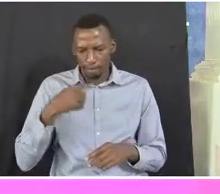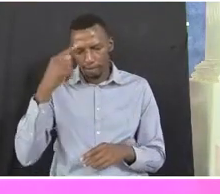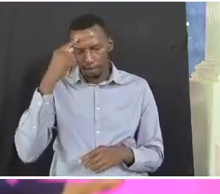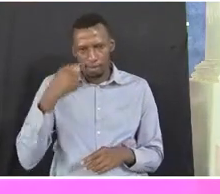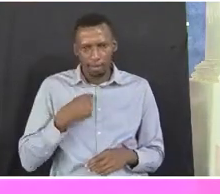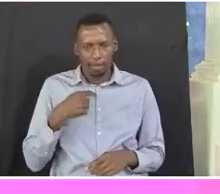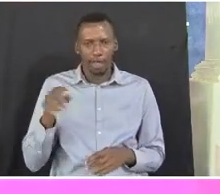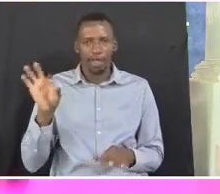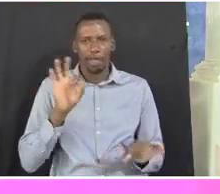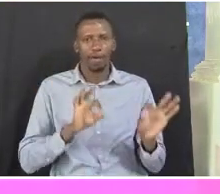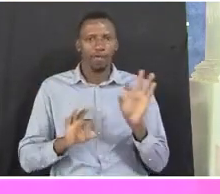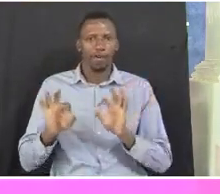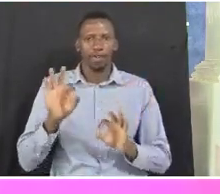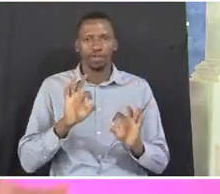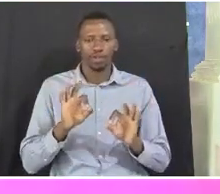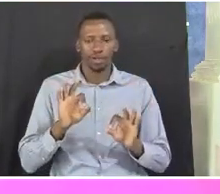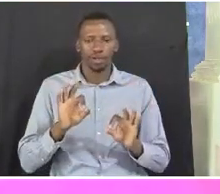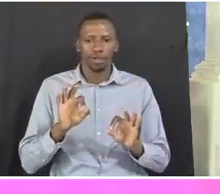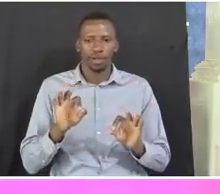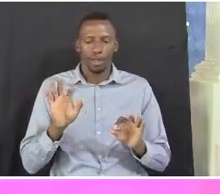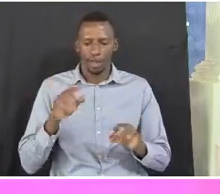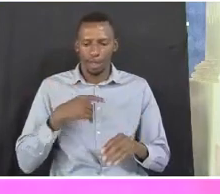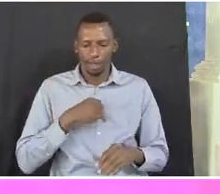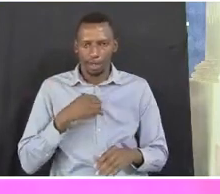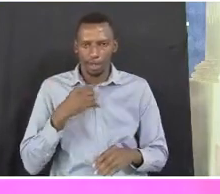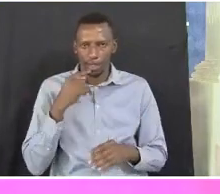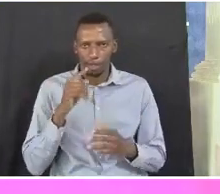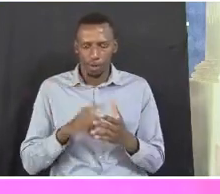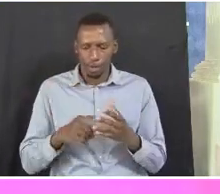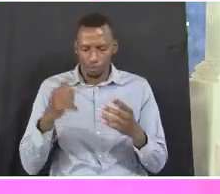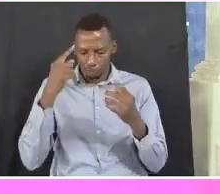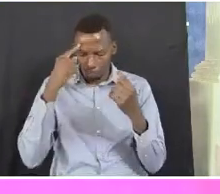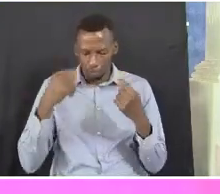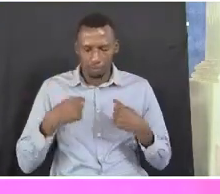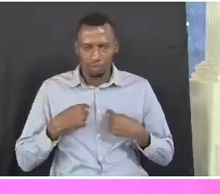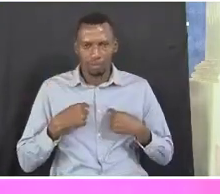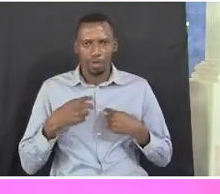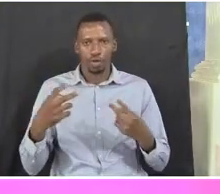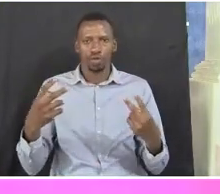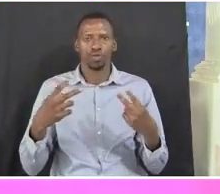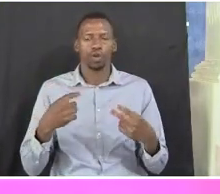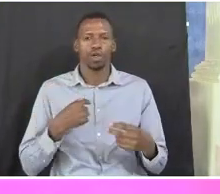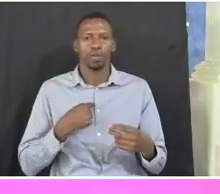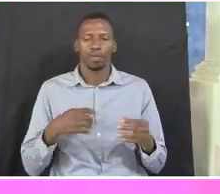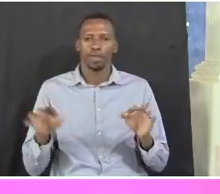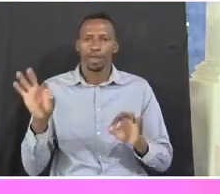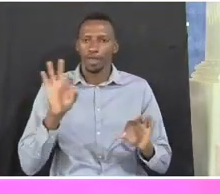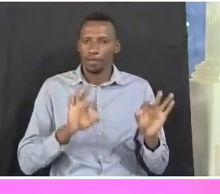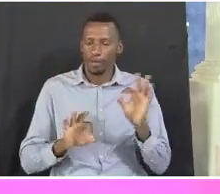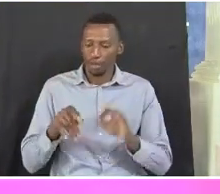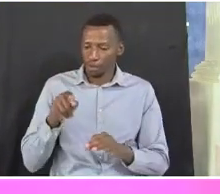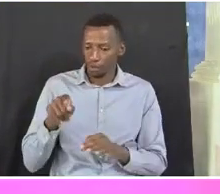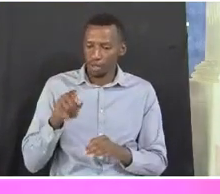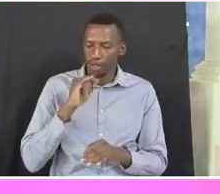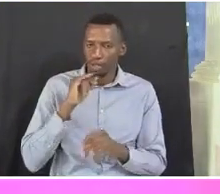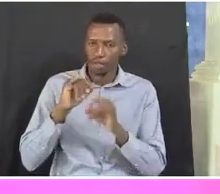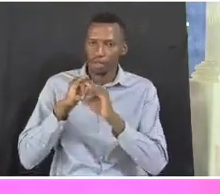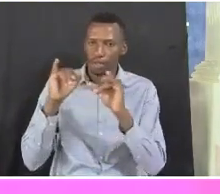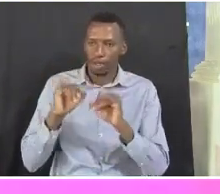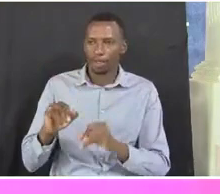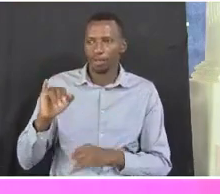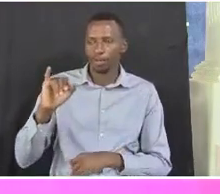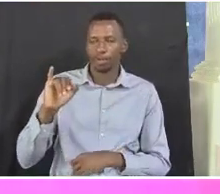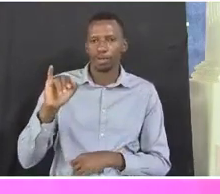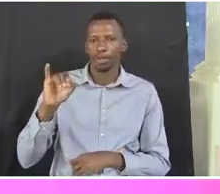look at me, admire me. That's what the word of God is saying. Version is a god. Allow me